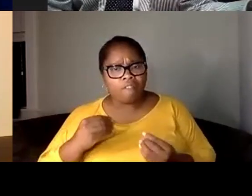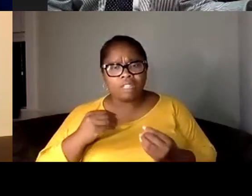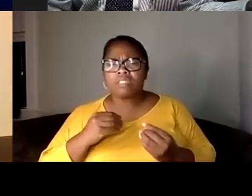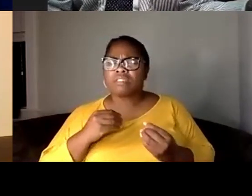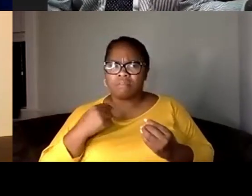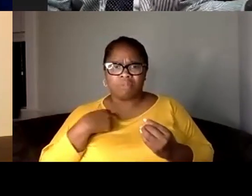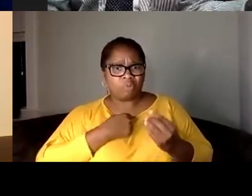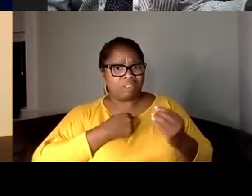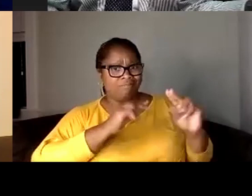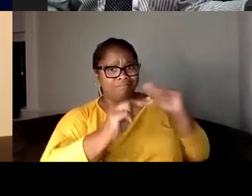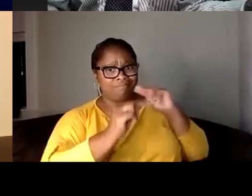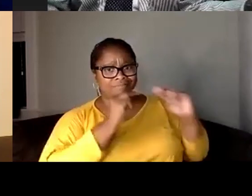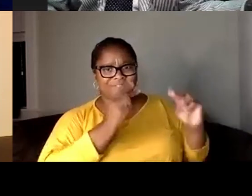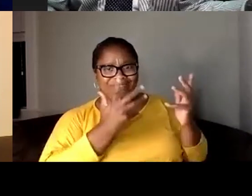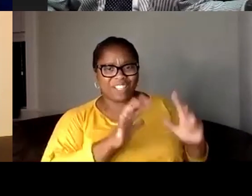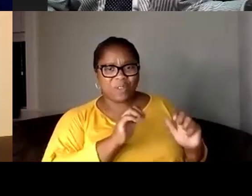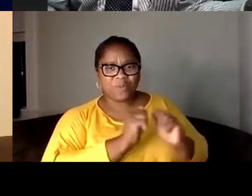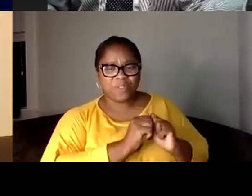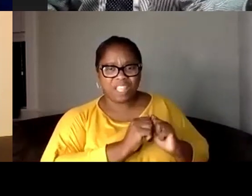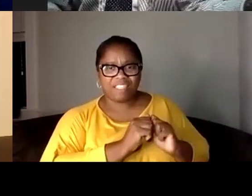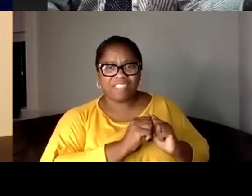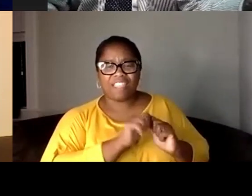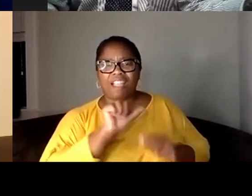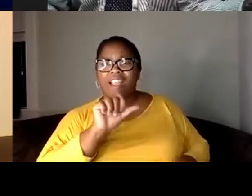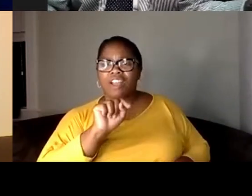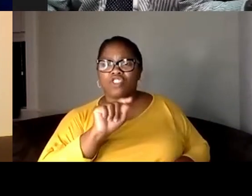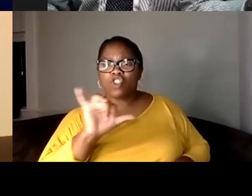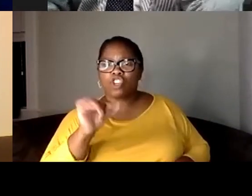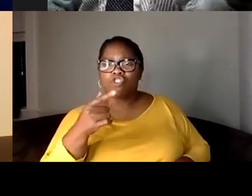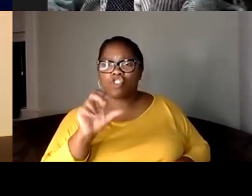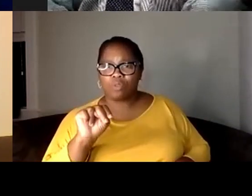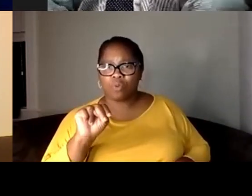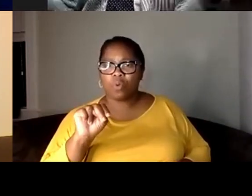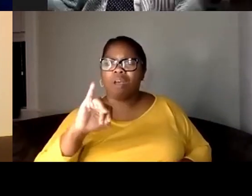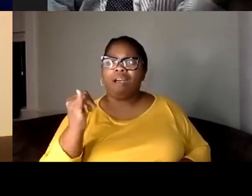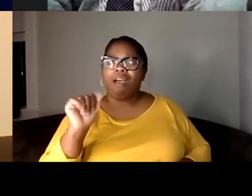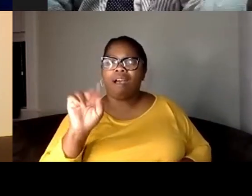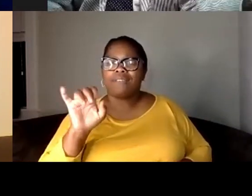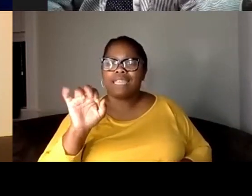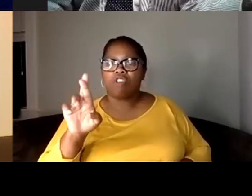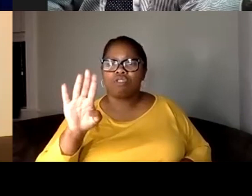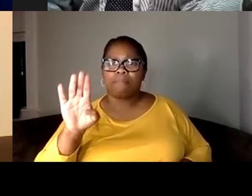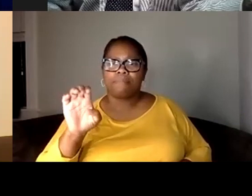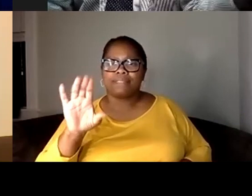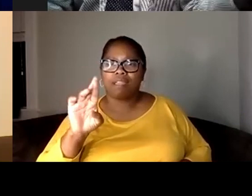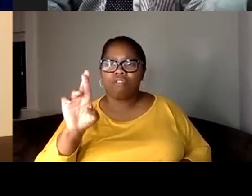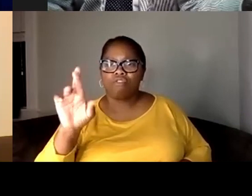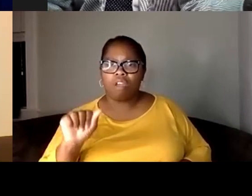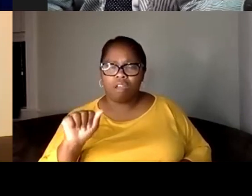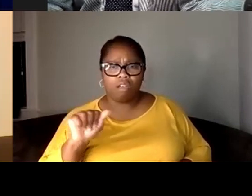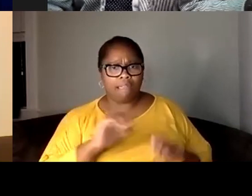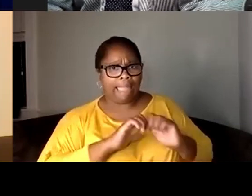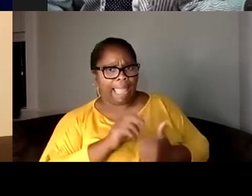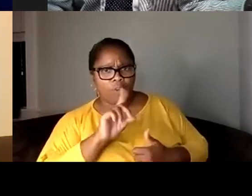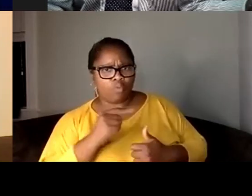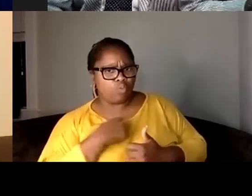in negotiation with our Attorney General, Javier Becerra, and how do we, parse this and